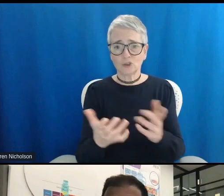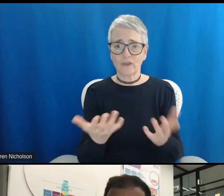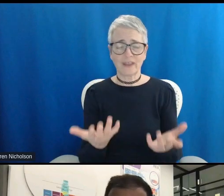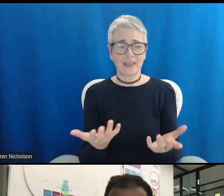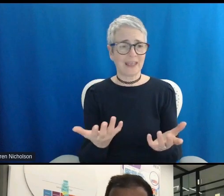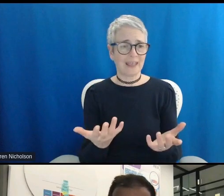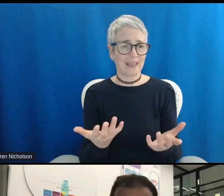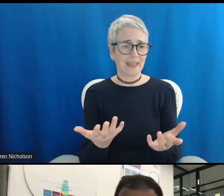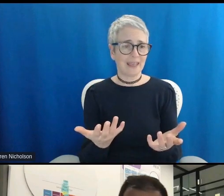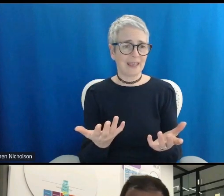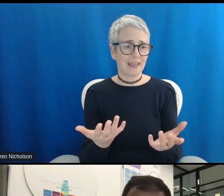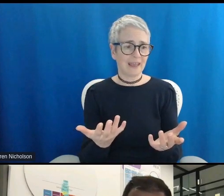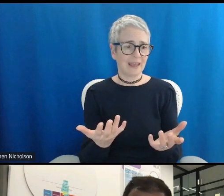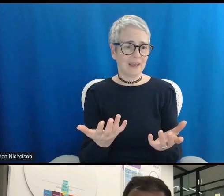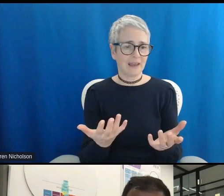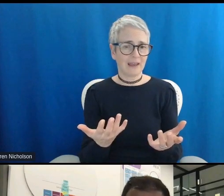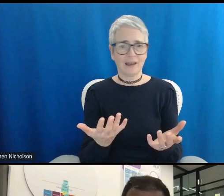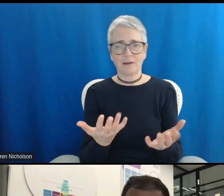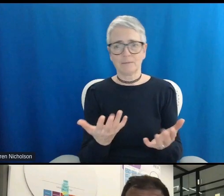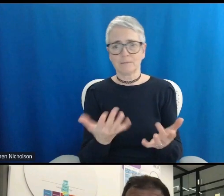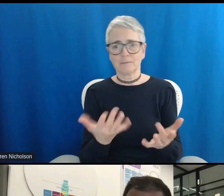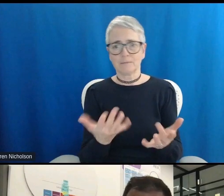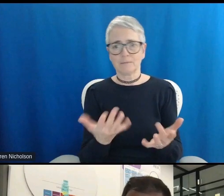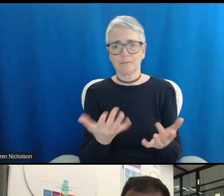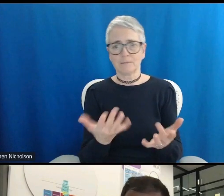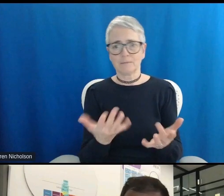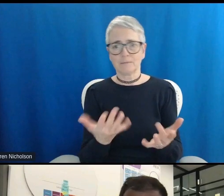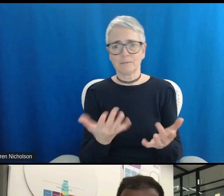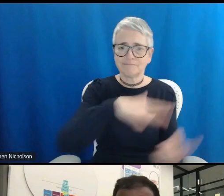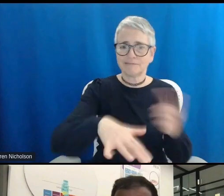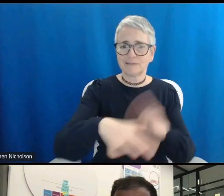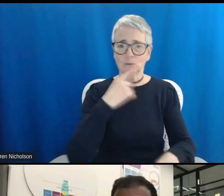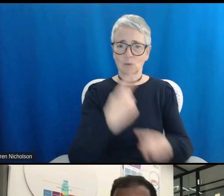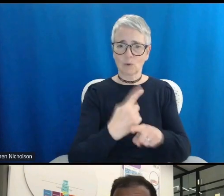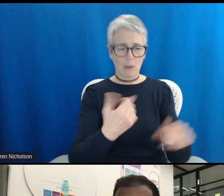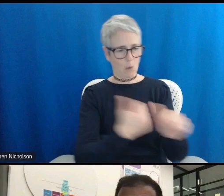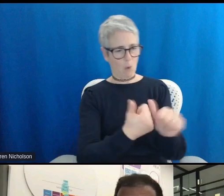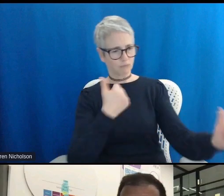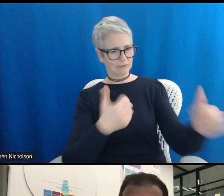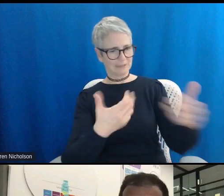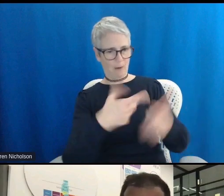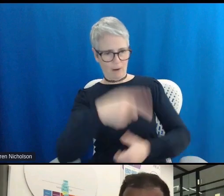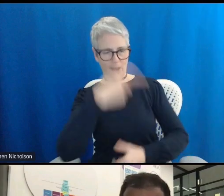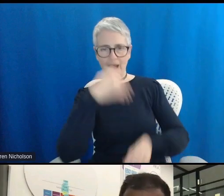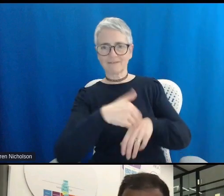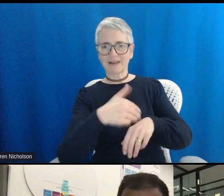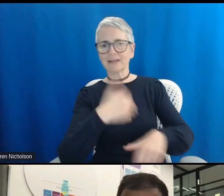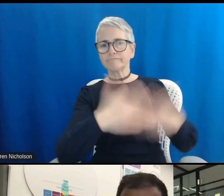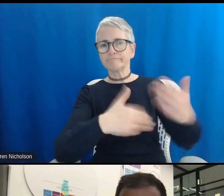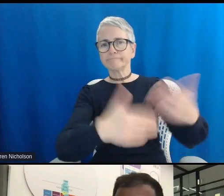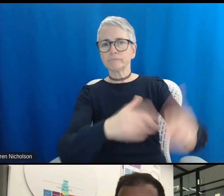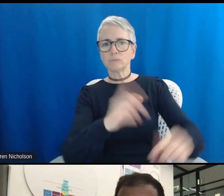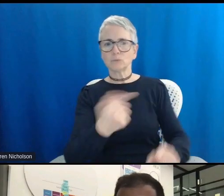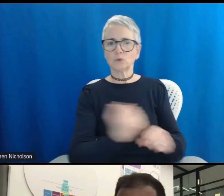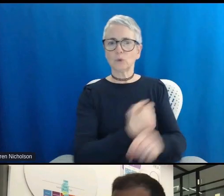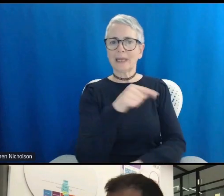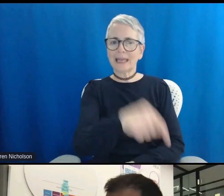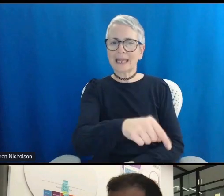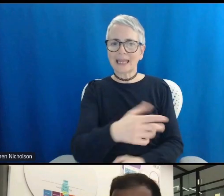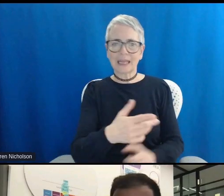do sustainability or innovation or to talk about the corporate impact or what the corporate is doing and how